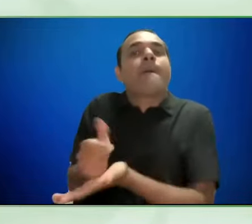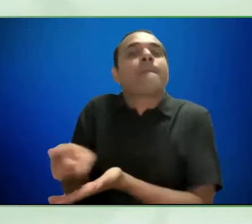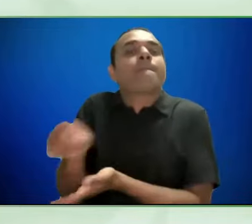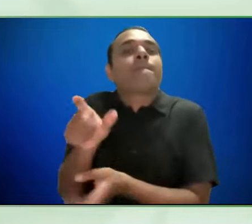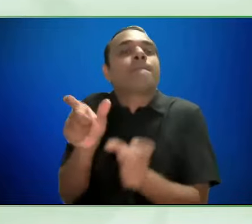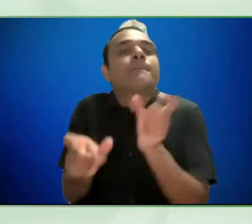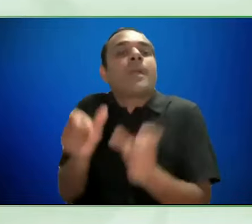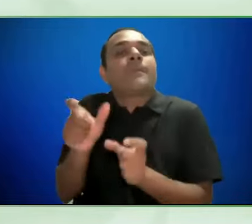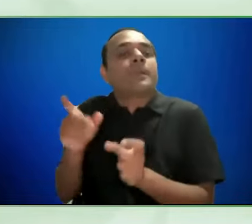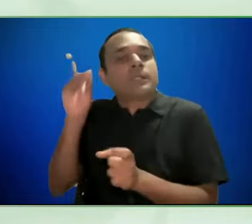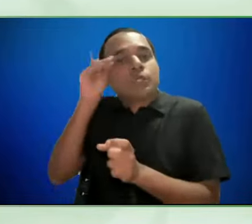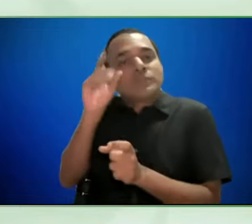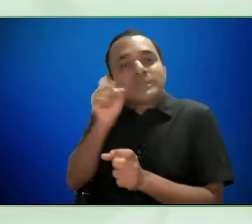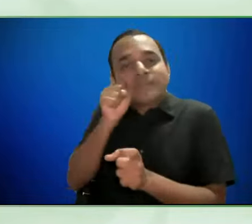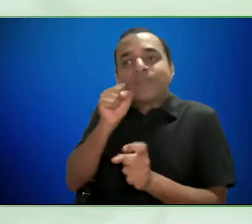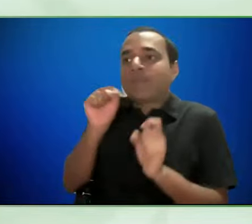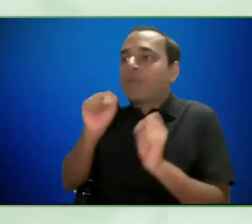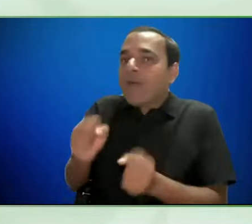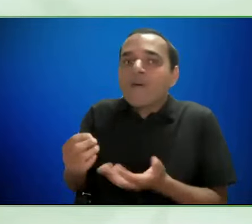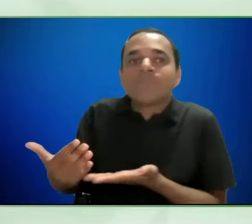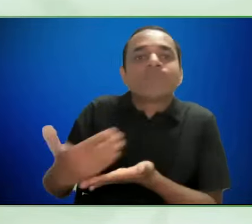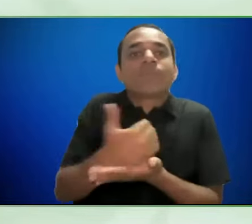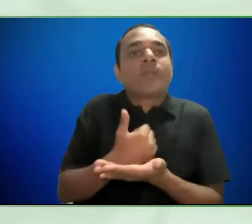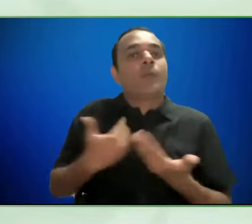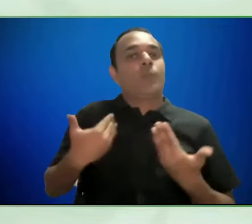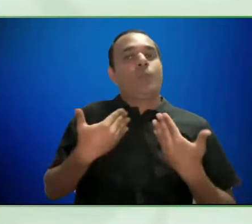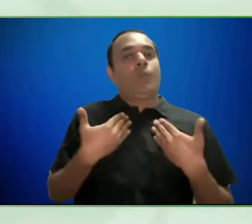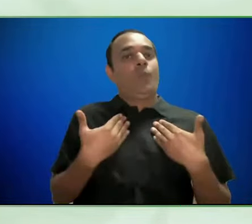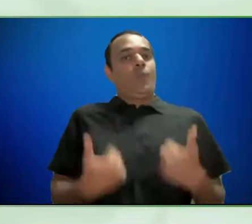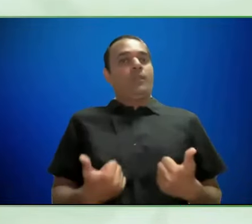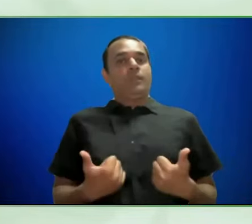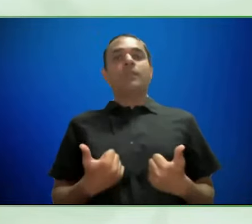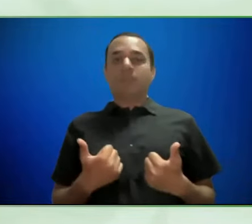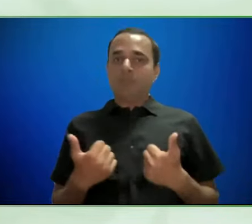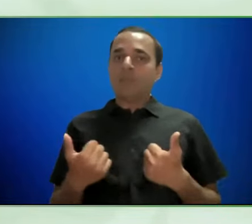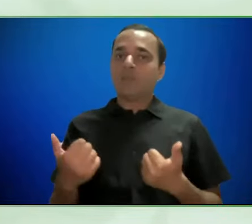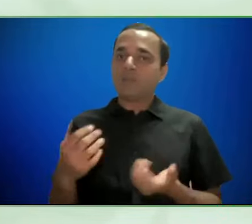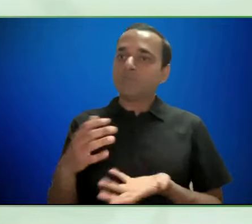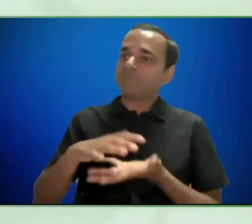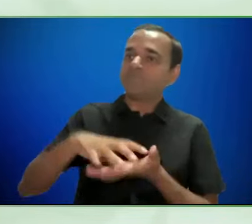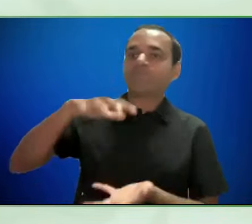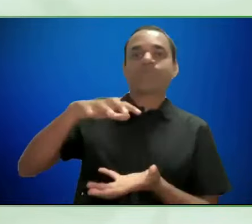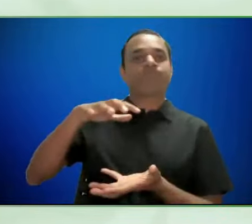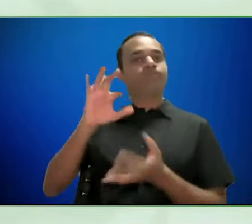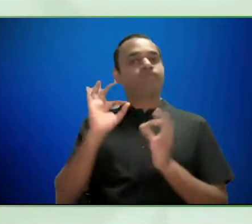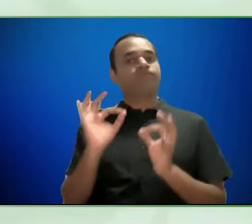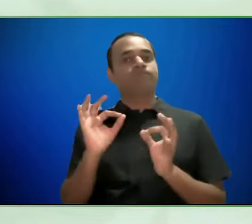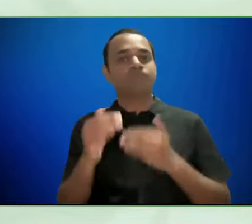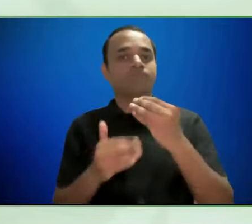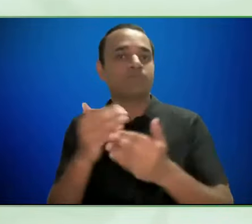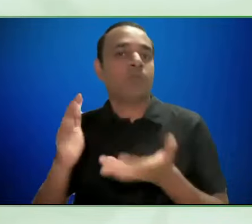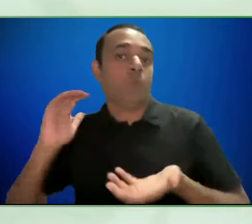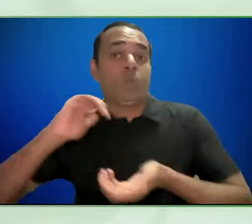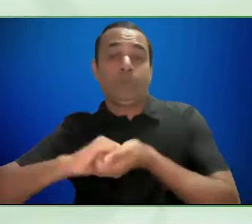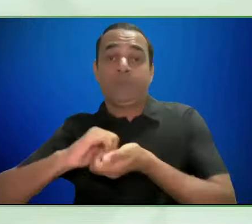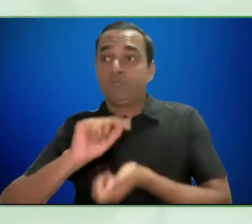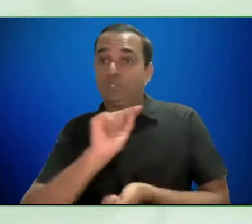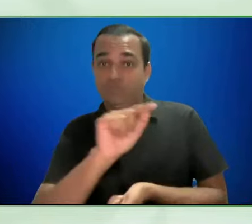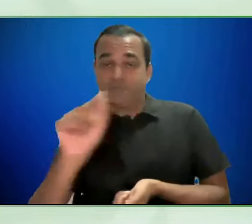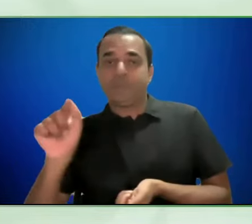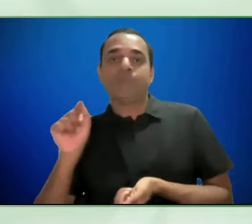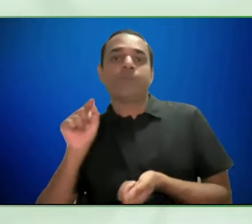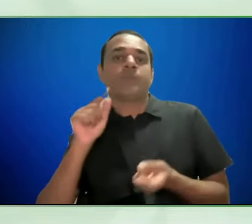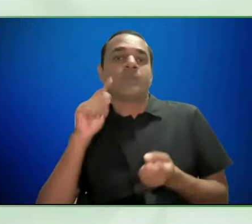Yes. So thanks a lot. I think you're at the best place to make new connections and to find new partners here at the Zero Project